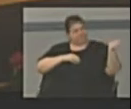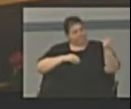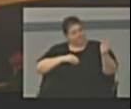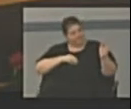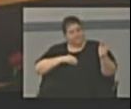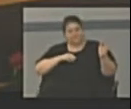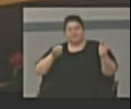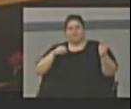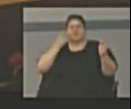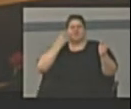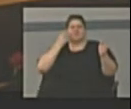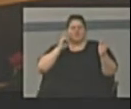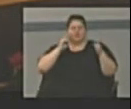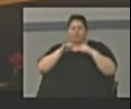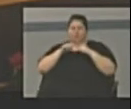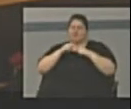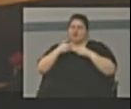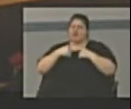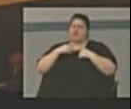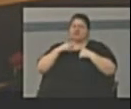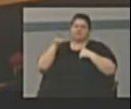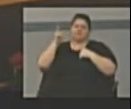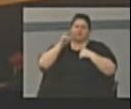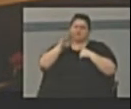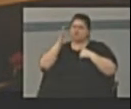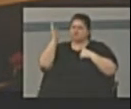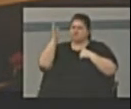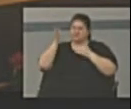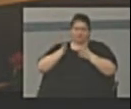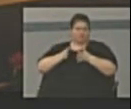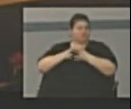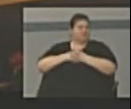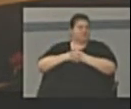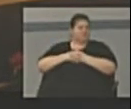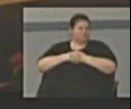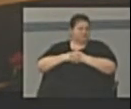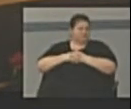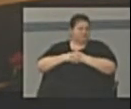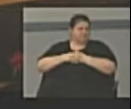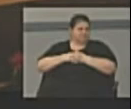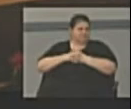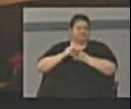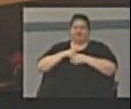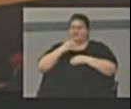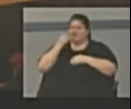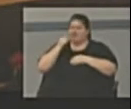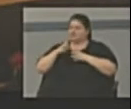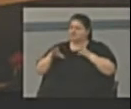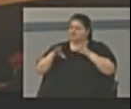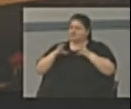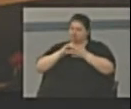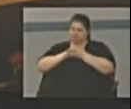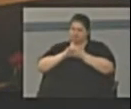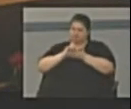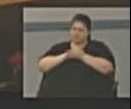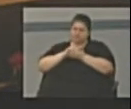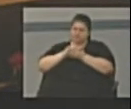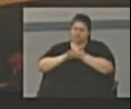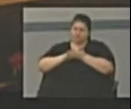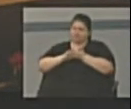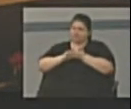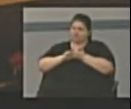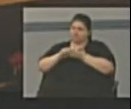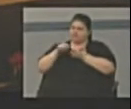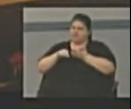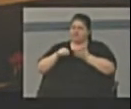Excuse me. The other night when we had your presentation, for some reason, I forgot to write down the total number of units we were talking about for